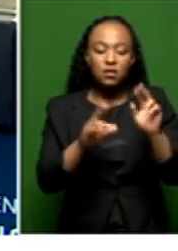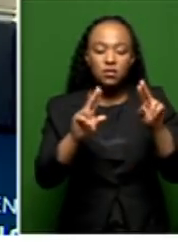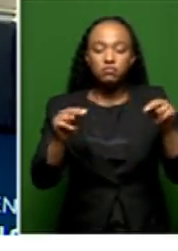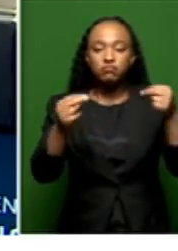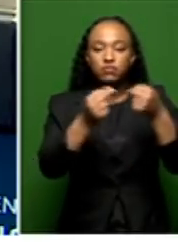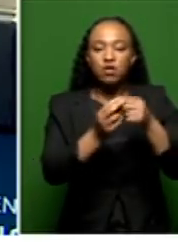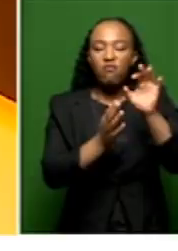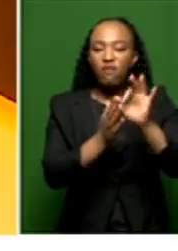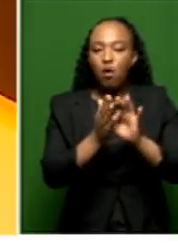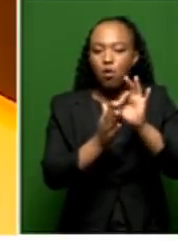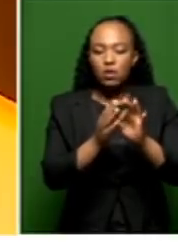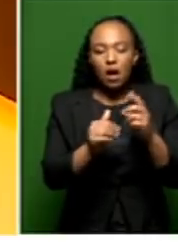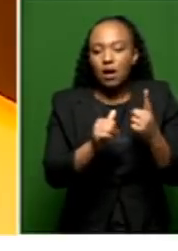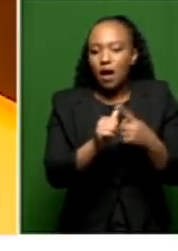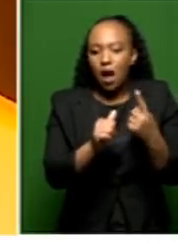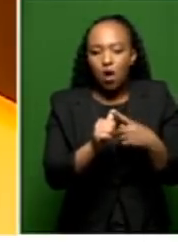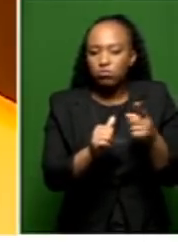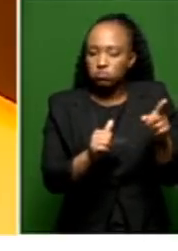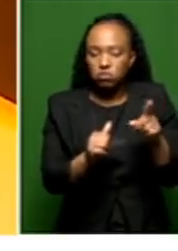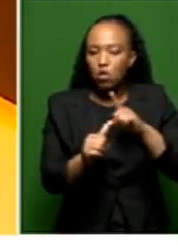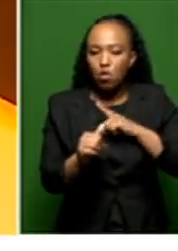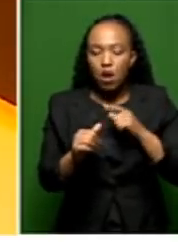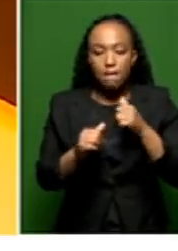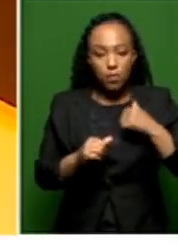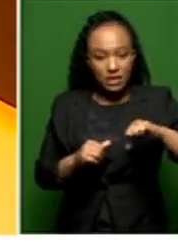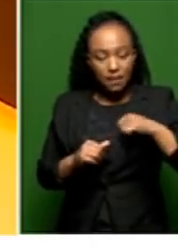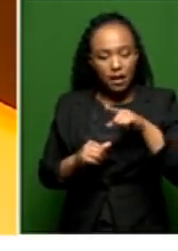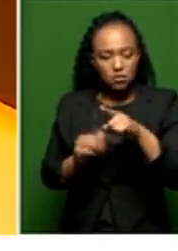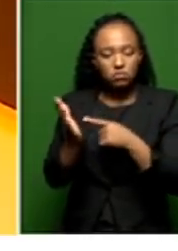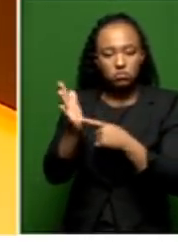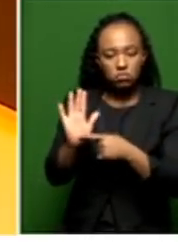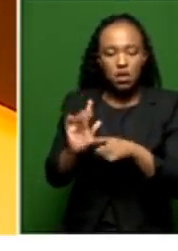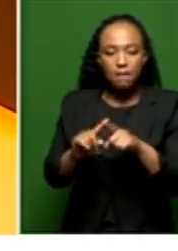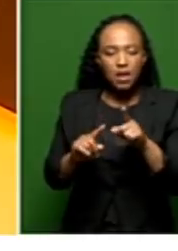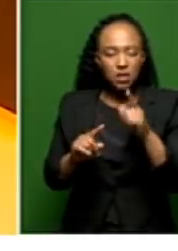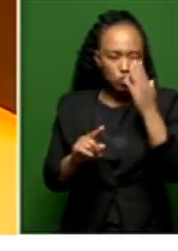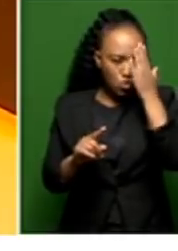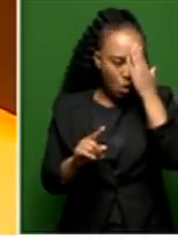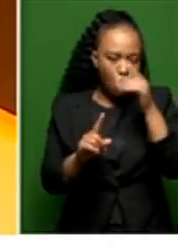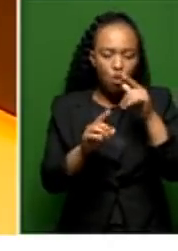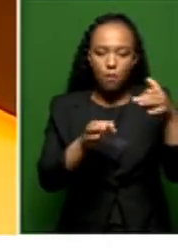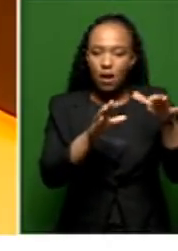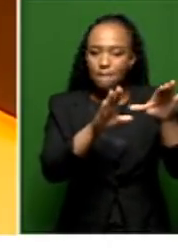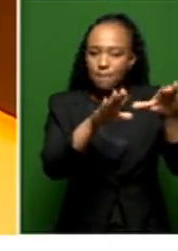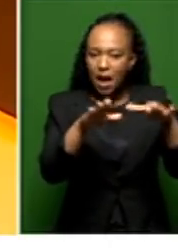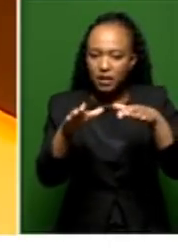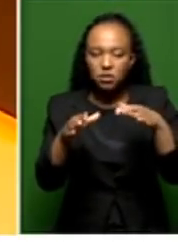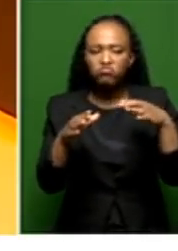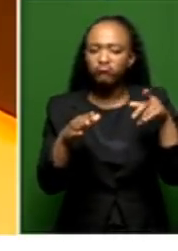the national vote doesn't count. We're voting in municipalities, but it gives you an idea of the overall popularity of each